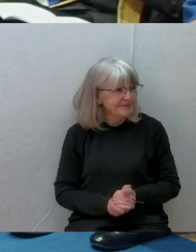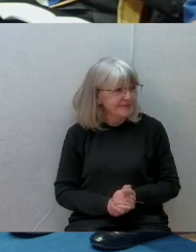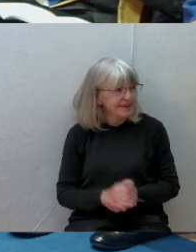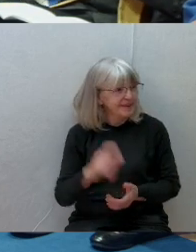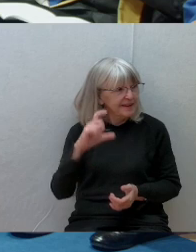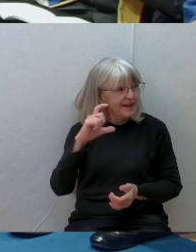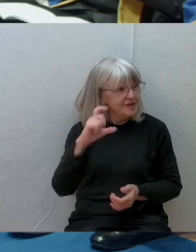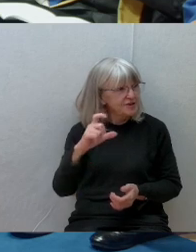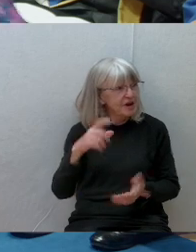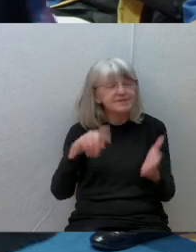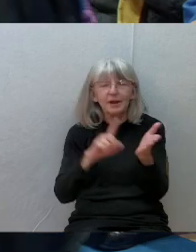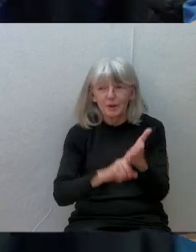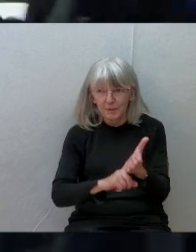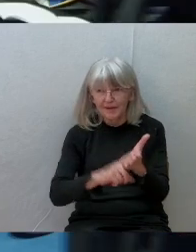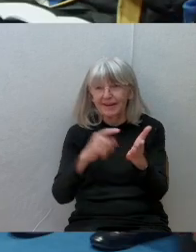Charles Leuvenink.